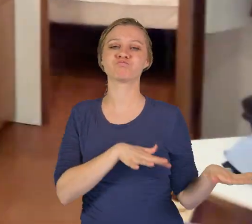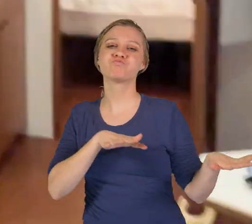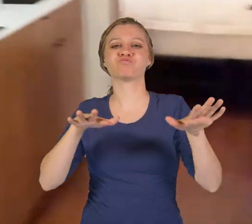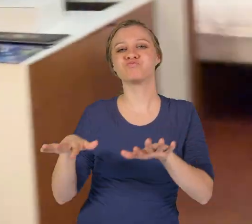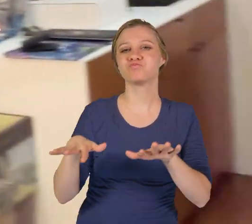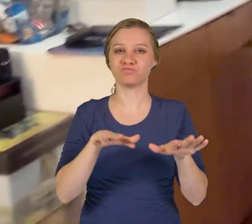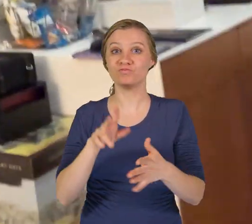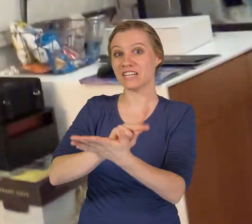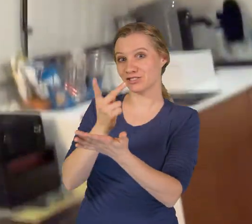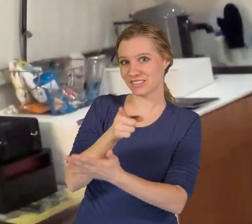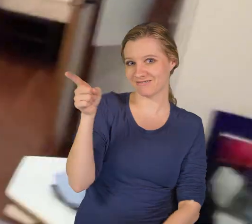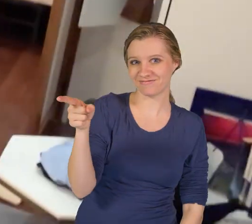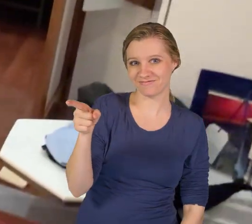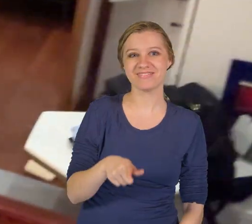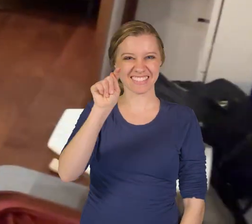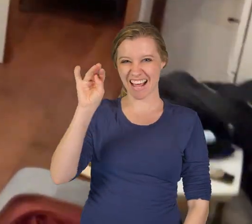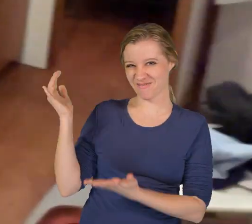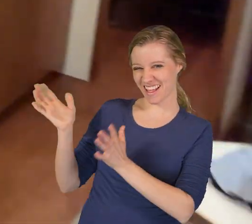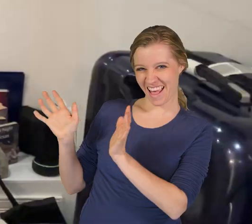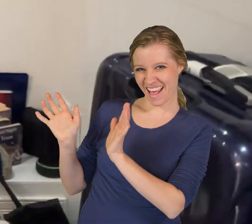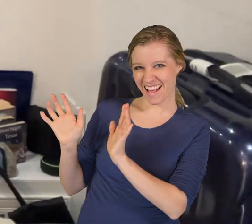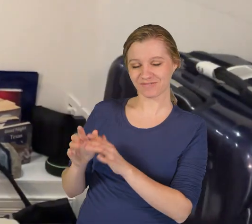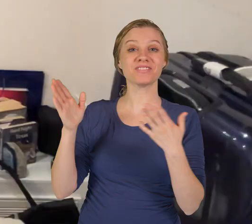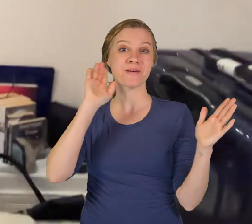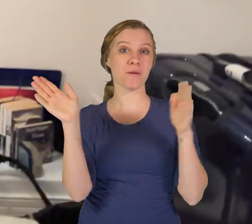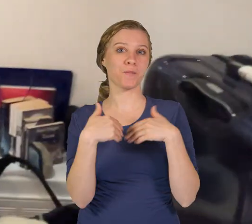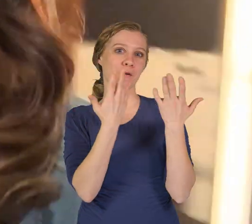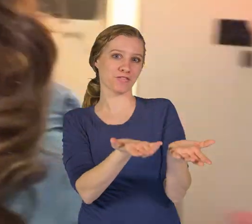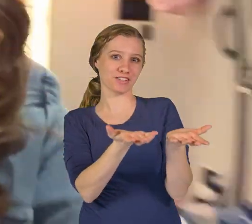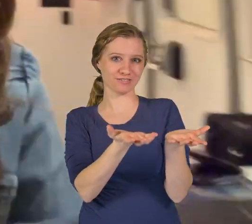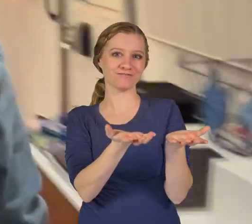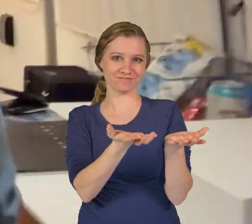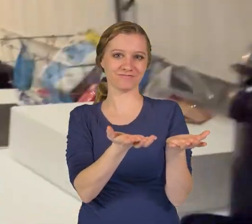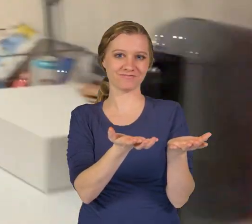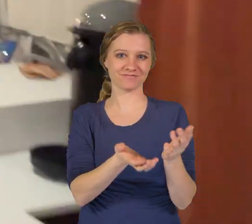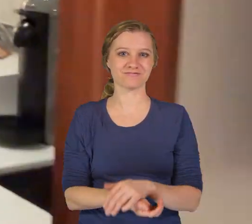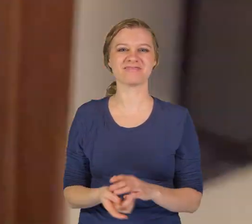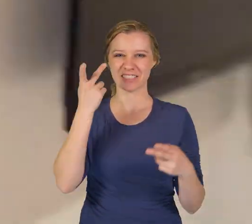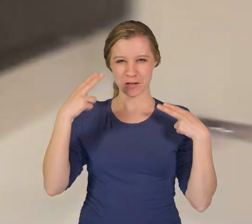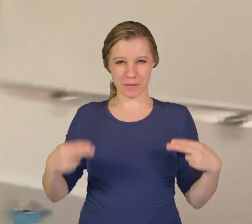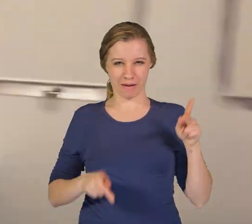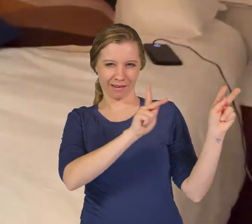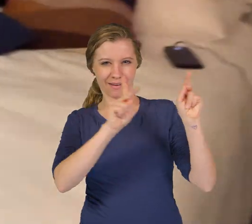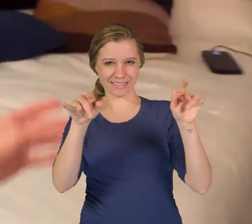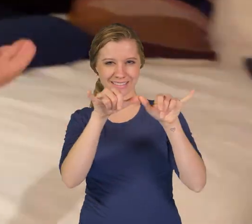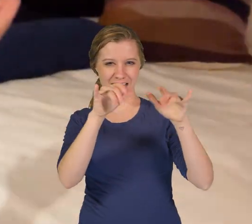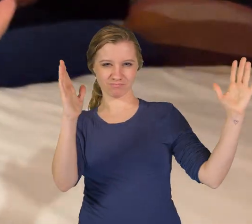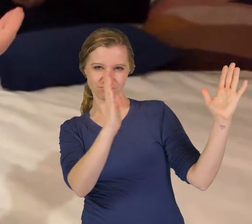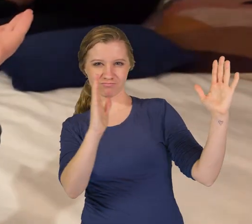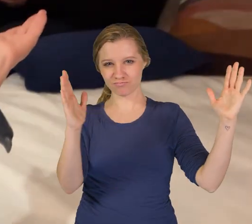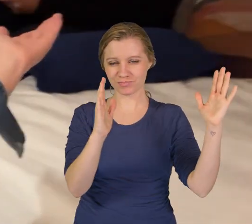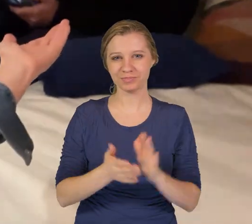little living area here, a kitchen. There's Tommy. And then we have our bedroom here. You can